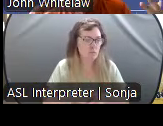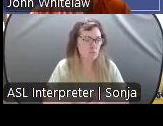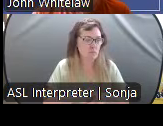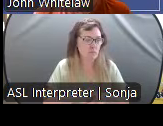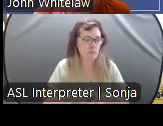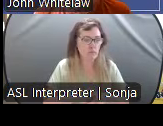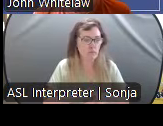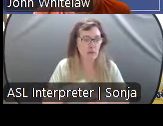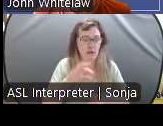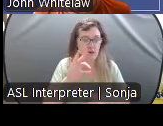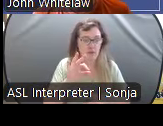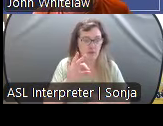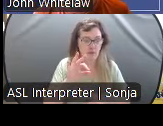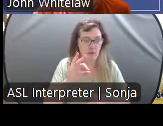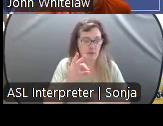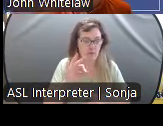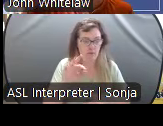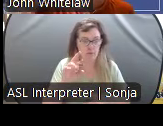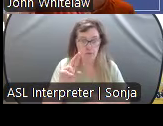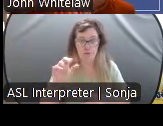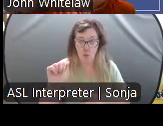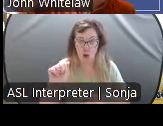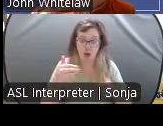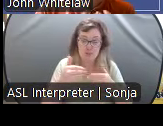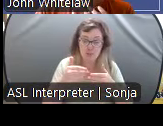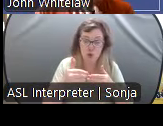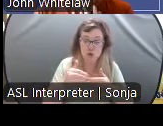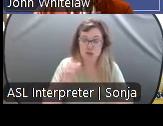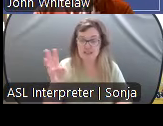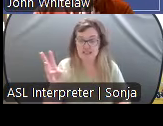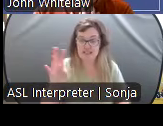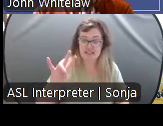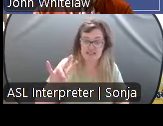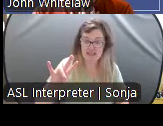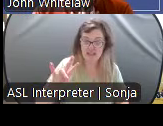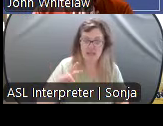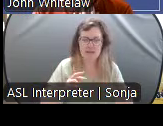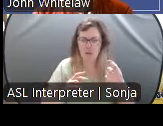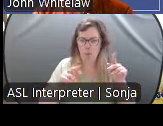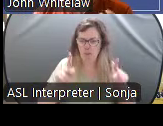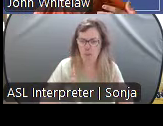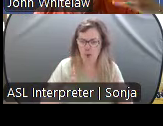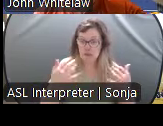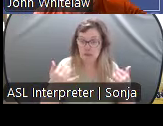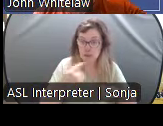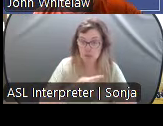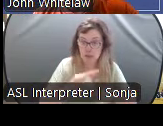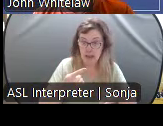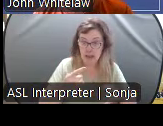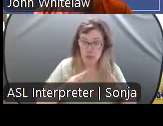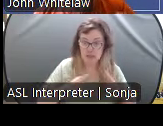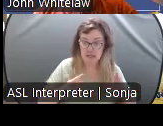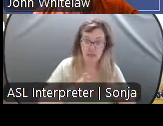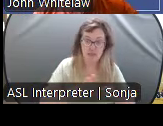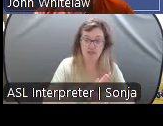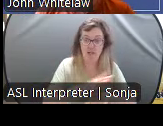FRA is essentially approaching 67. There are a few people, like one of my colleagues today is retiring, and her full retirement